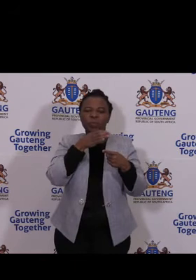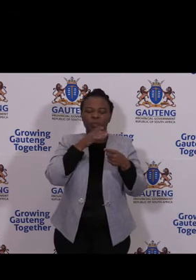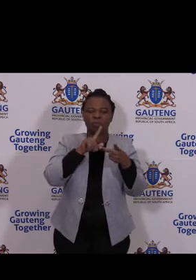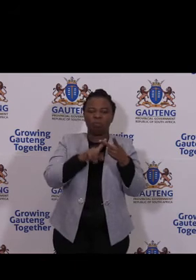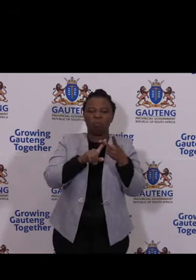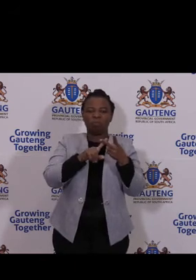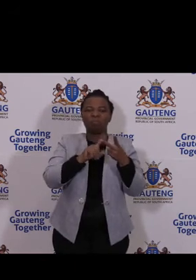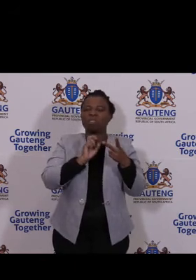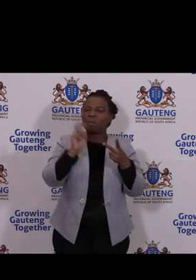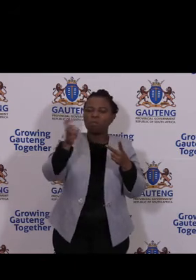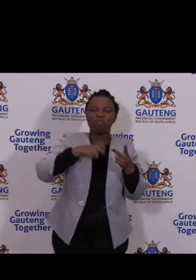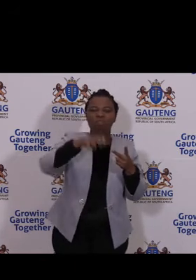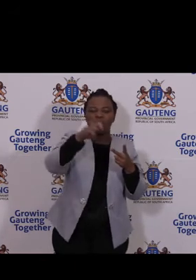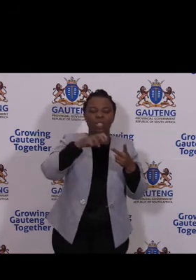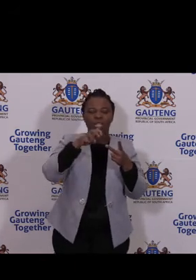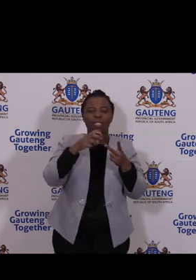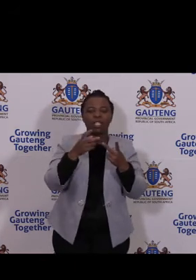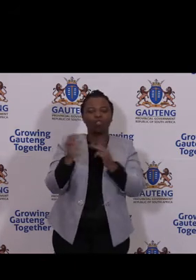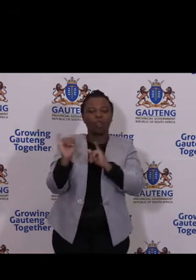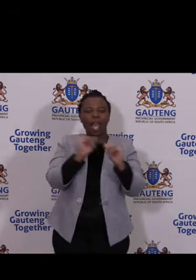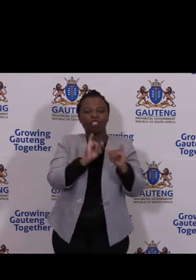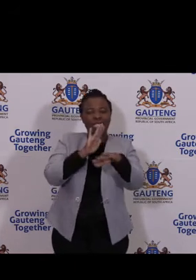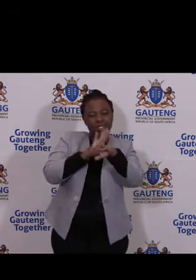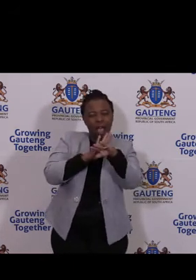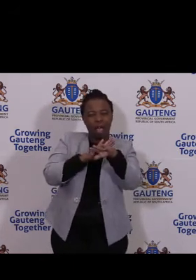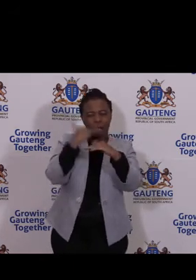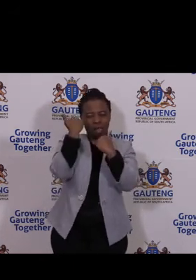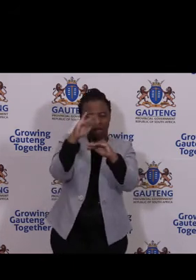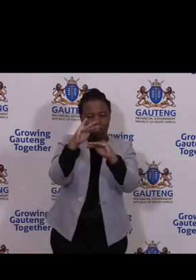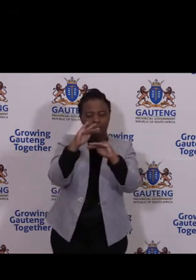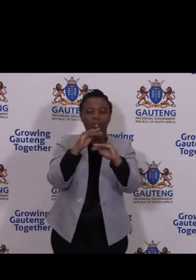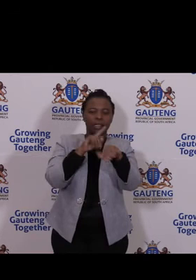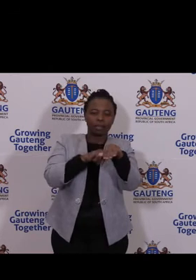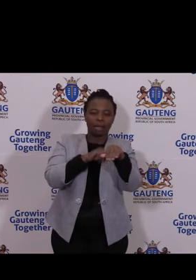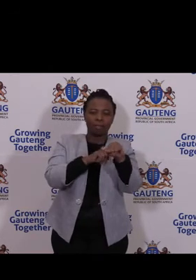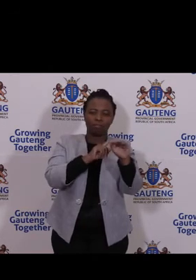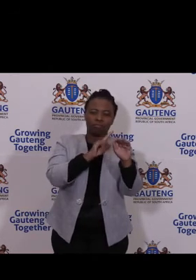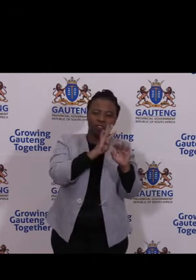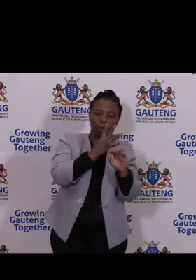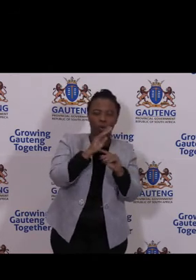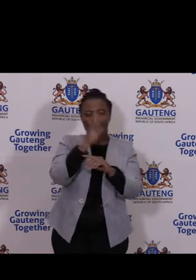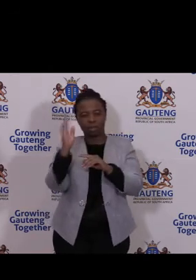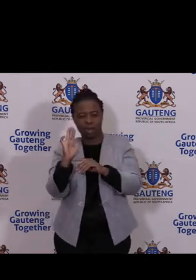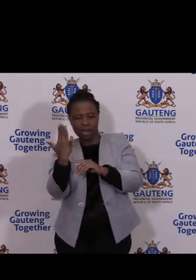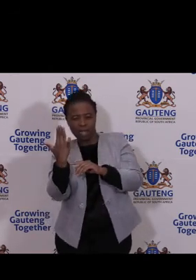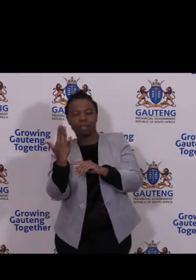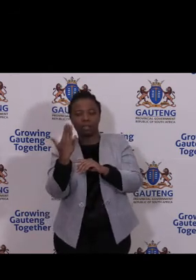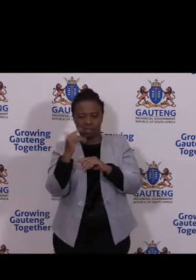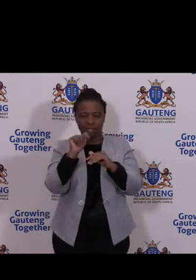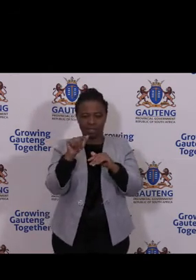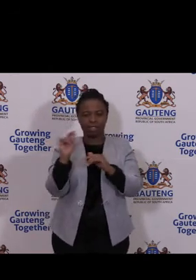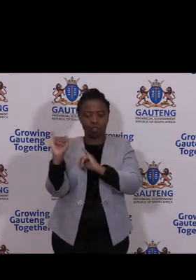with the introduction of the curfew, and also just to reflect also on the interprovincial movement, which should